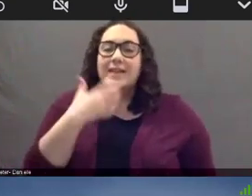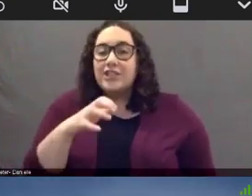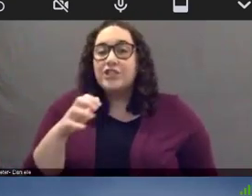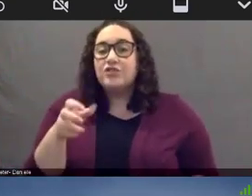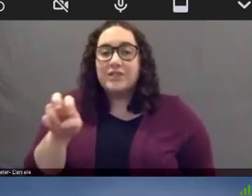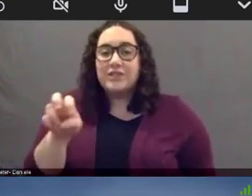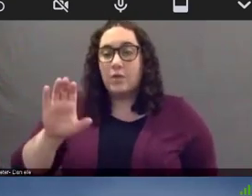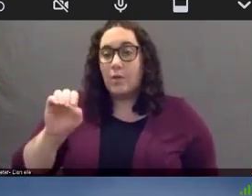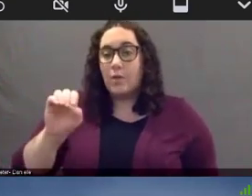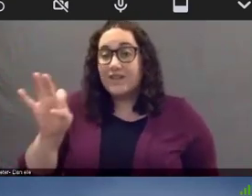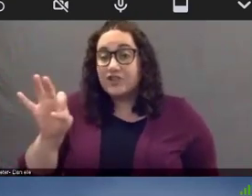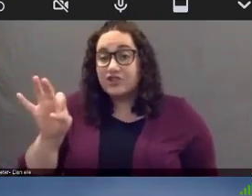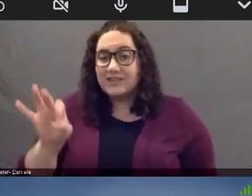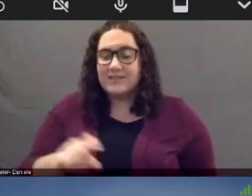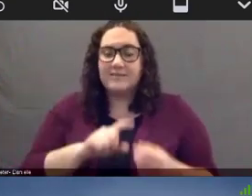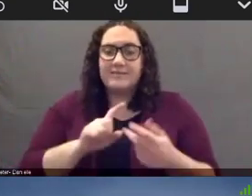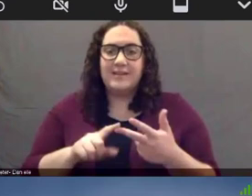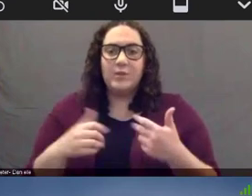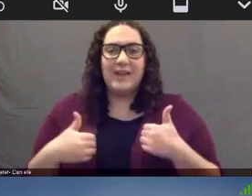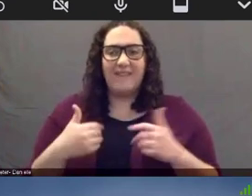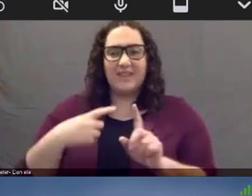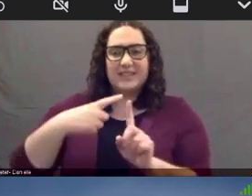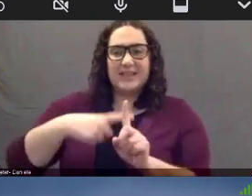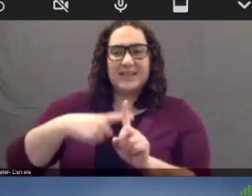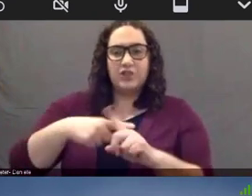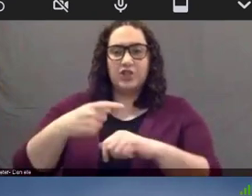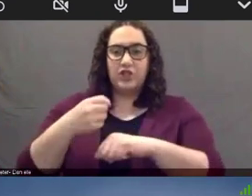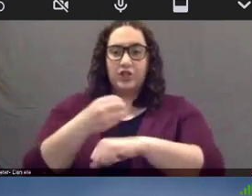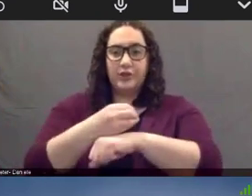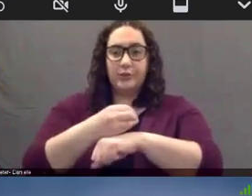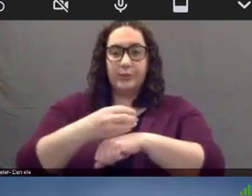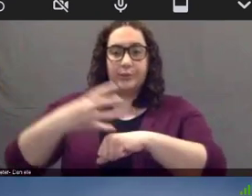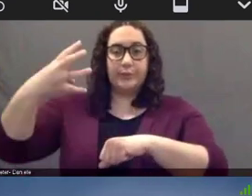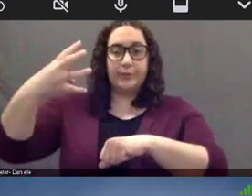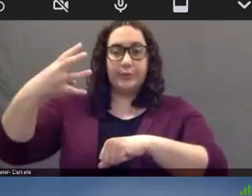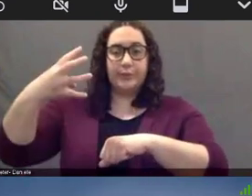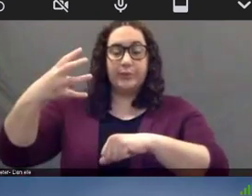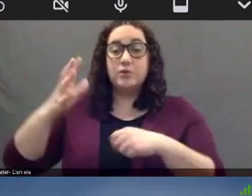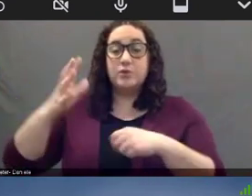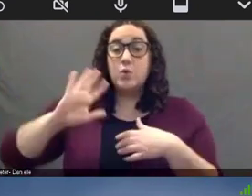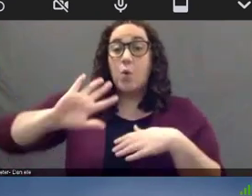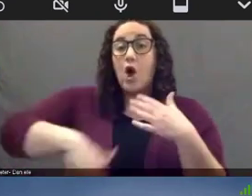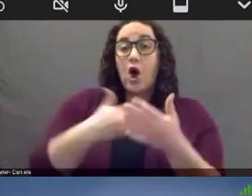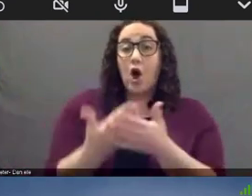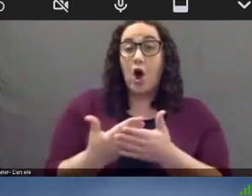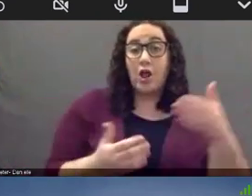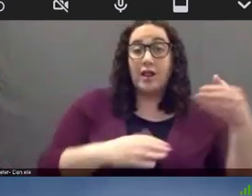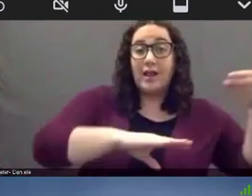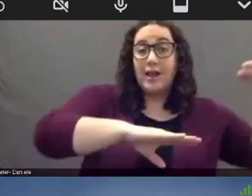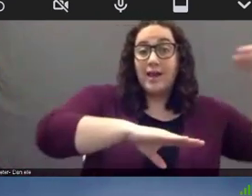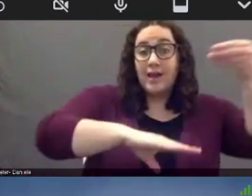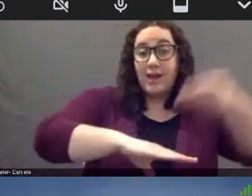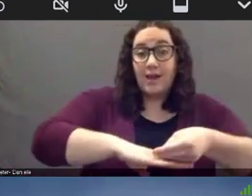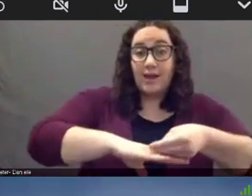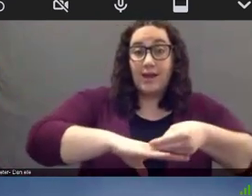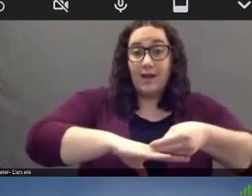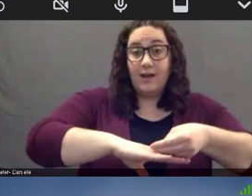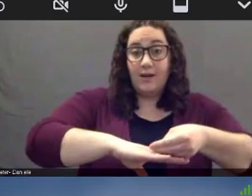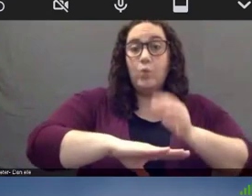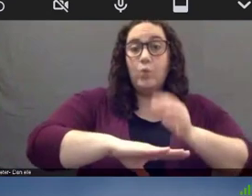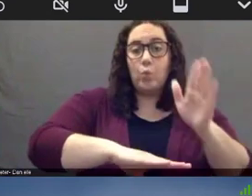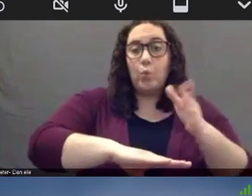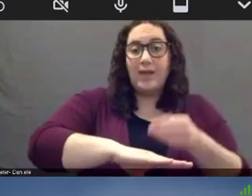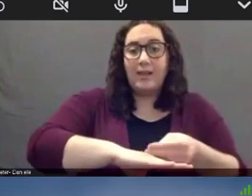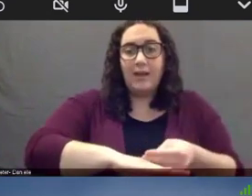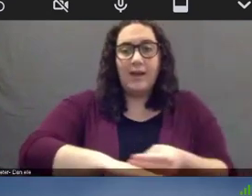heat that's coming in from conduction to our boundary has to go out by convection. Now, when we're using